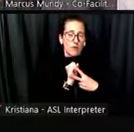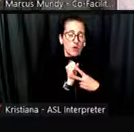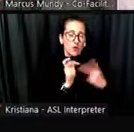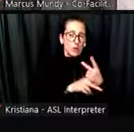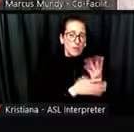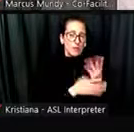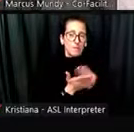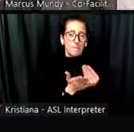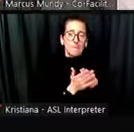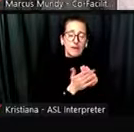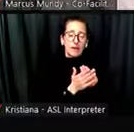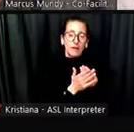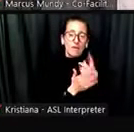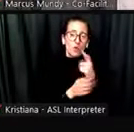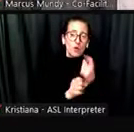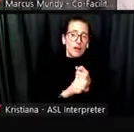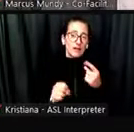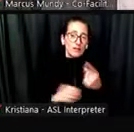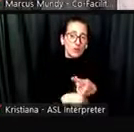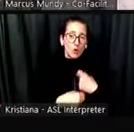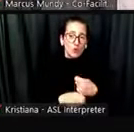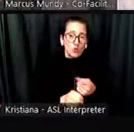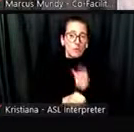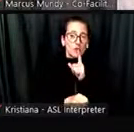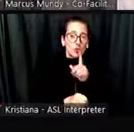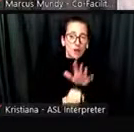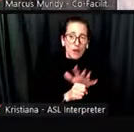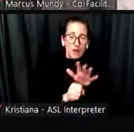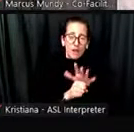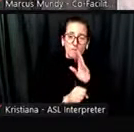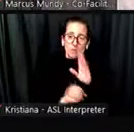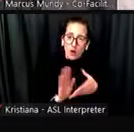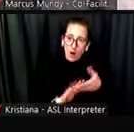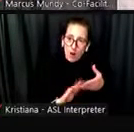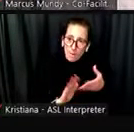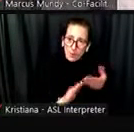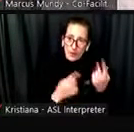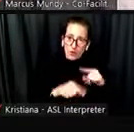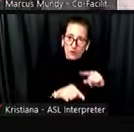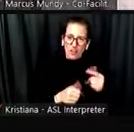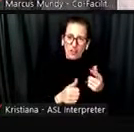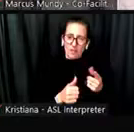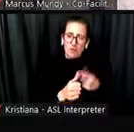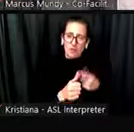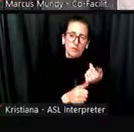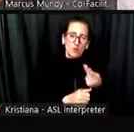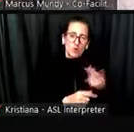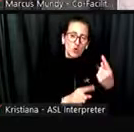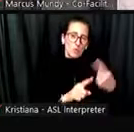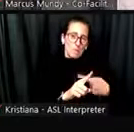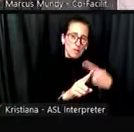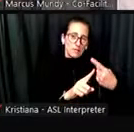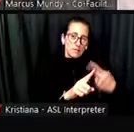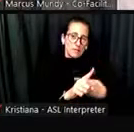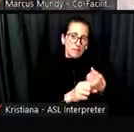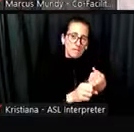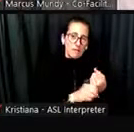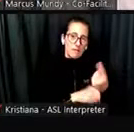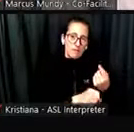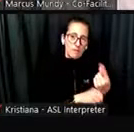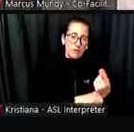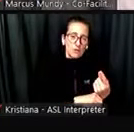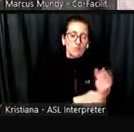to ensure that we actually do have operating cash flows for the first couple of months of the year. Moving on to the middle chart, how do